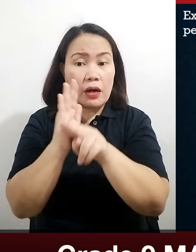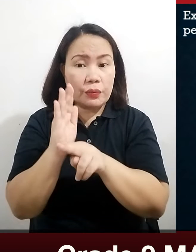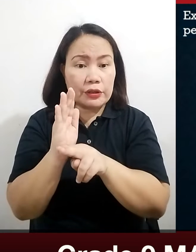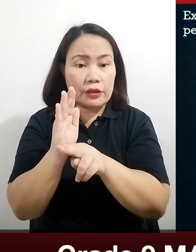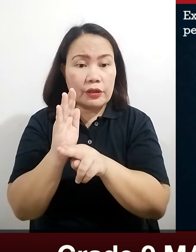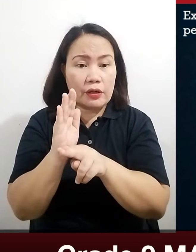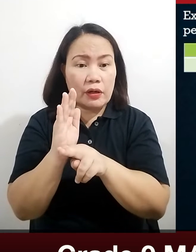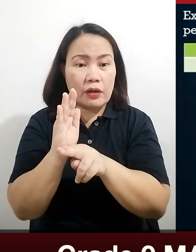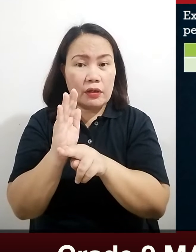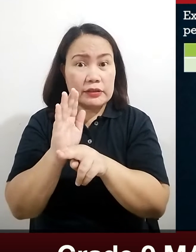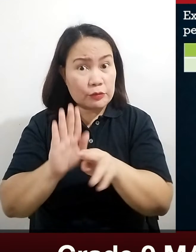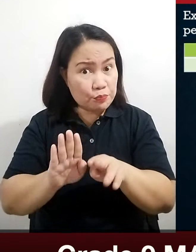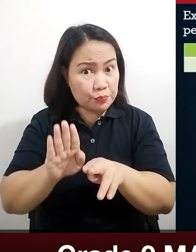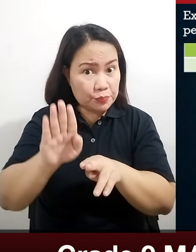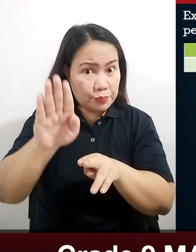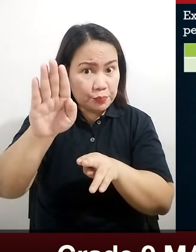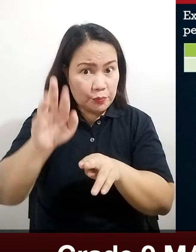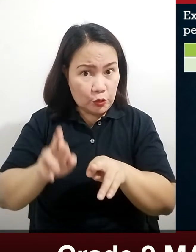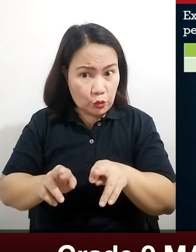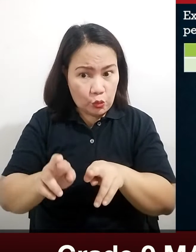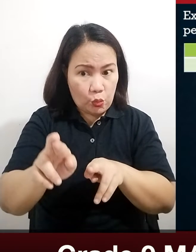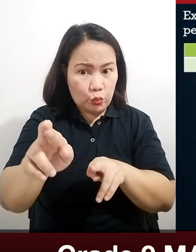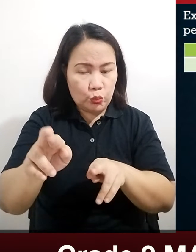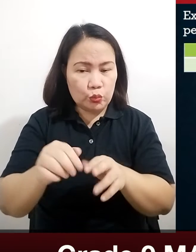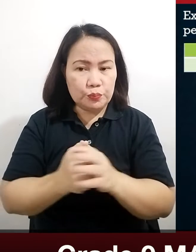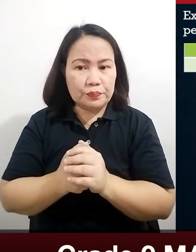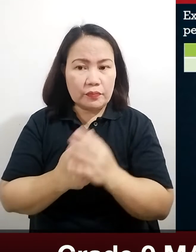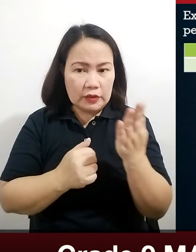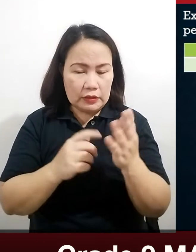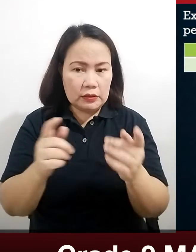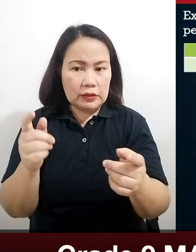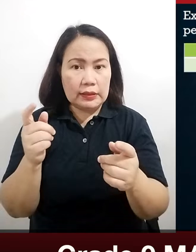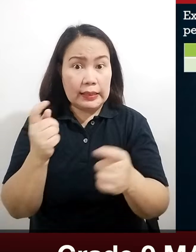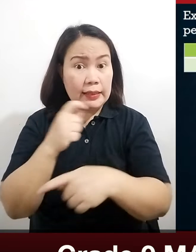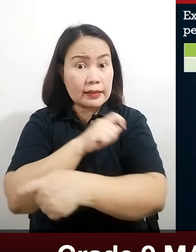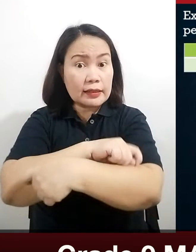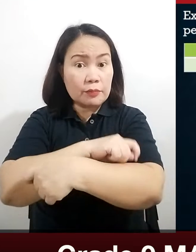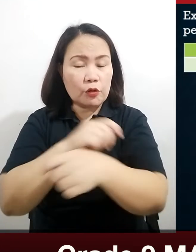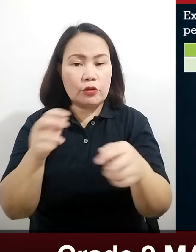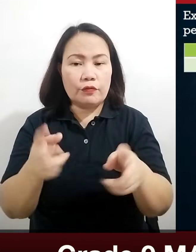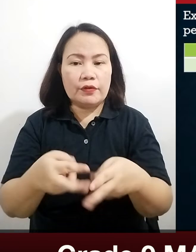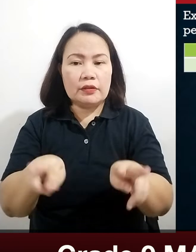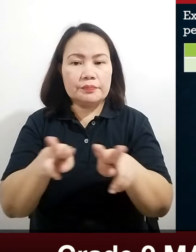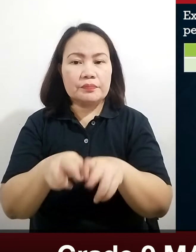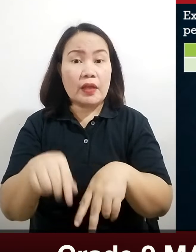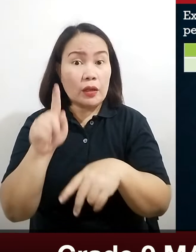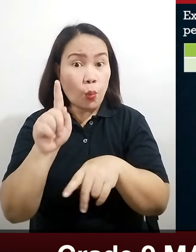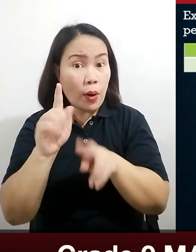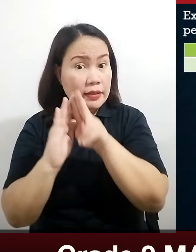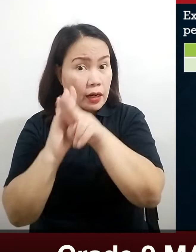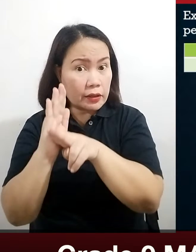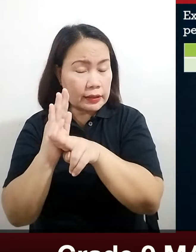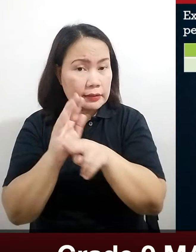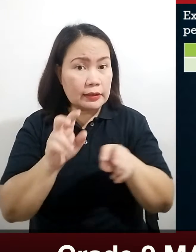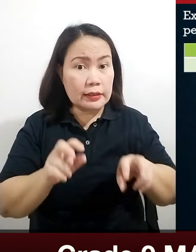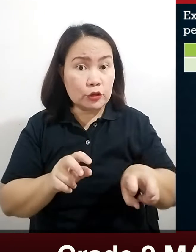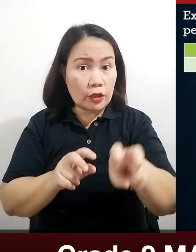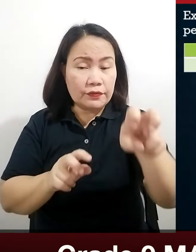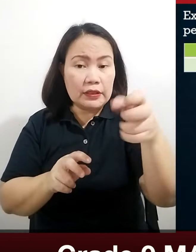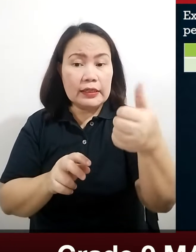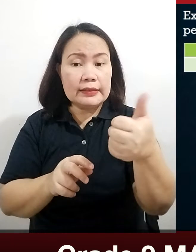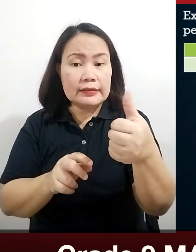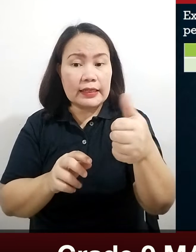So, first, okay, given the table of values, so in 1 hour, he traveled 10 kilometers. In 2